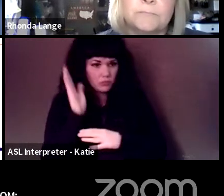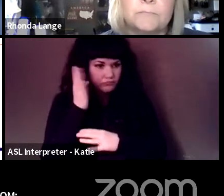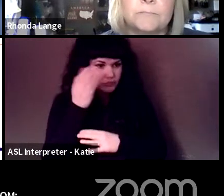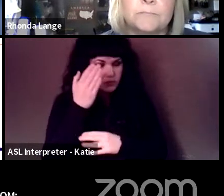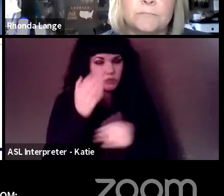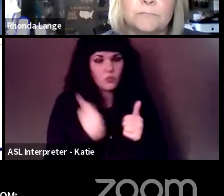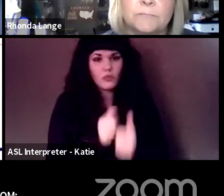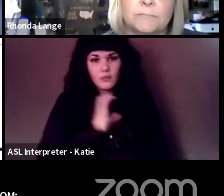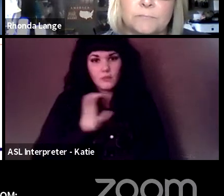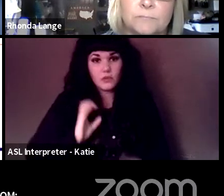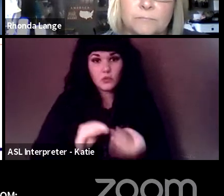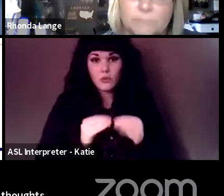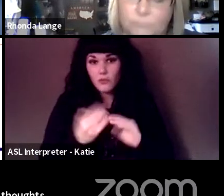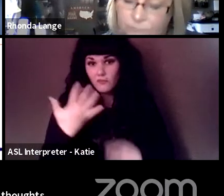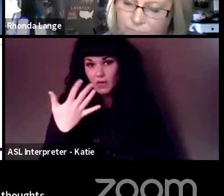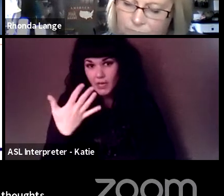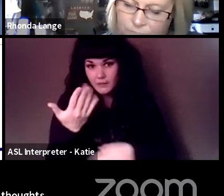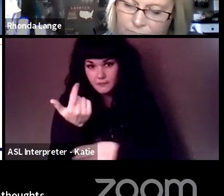5.